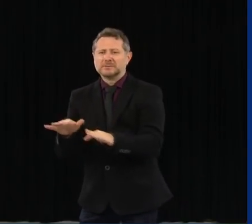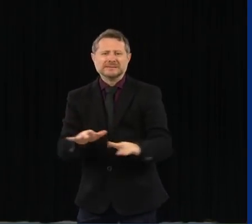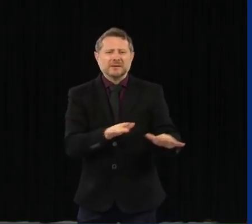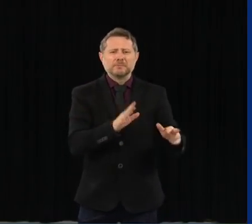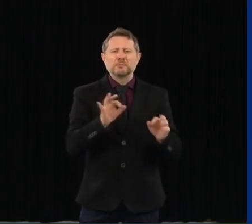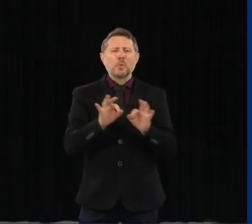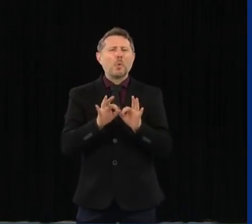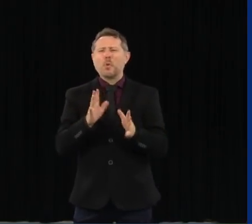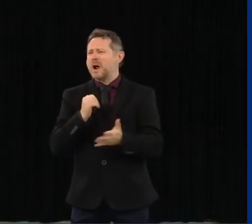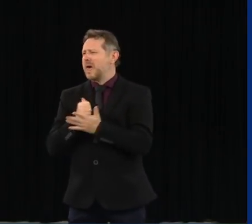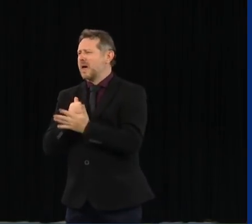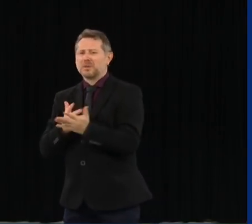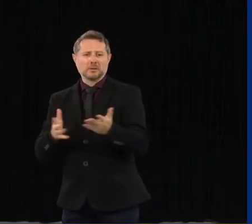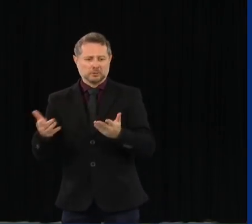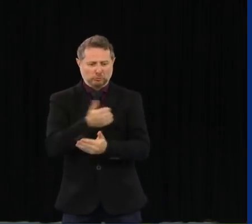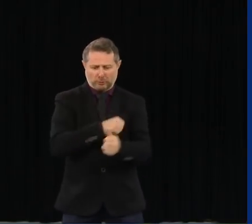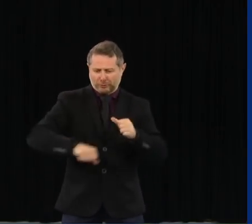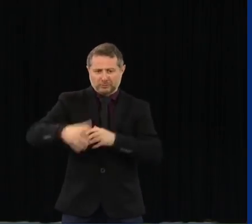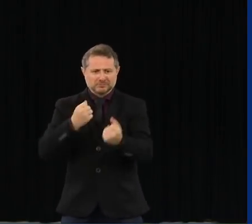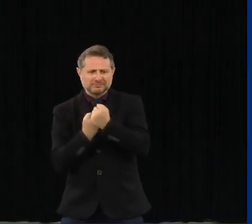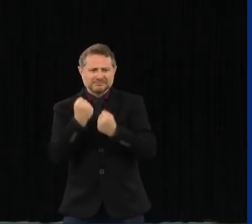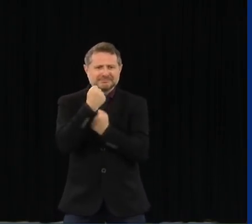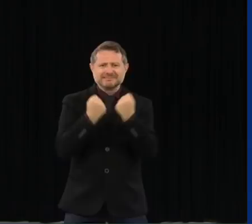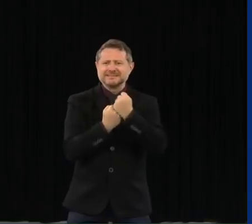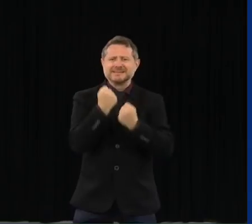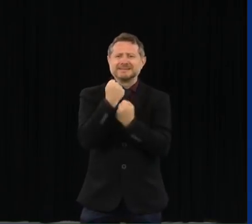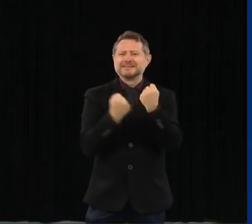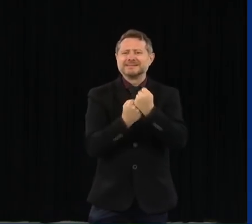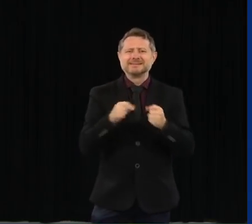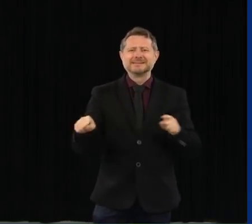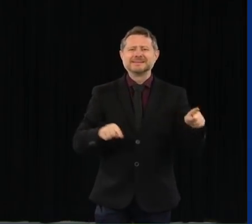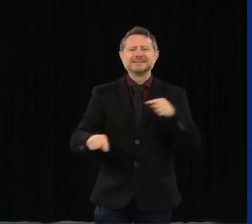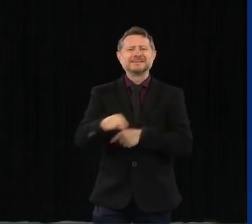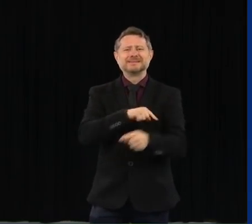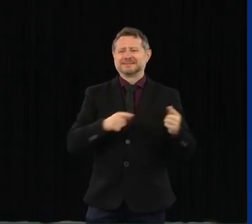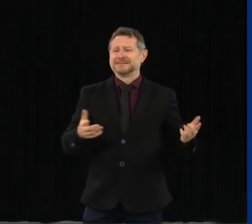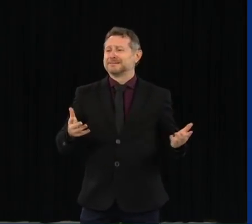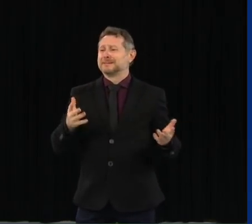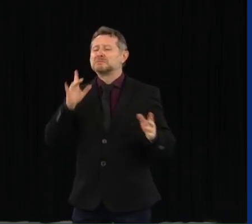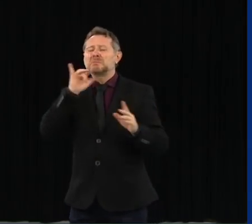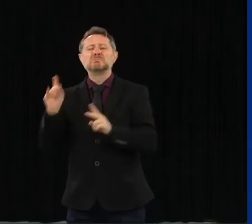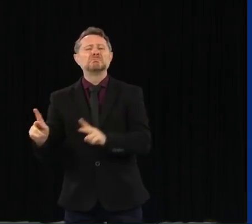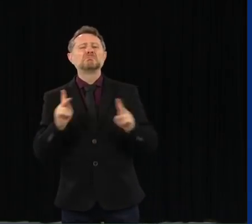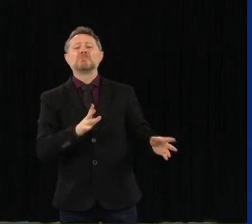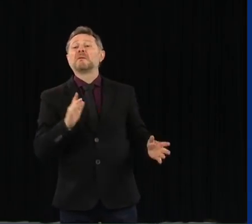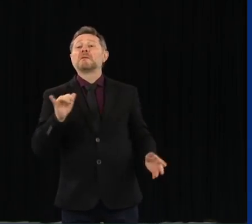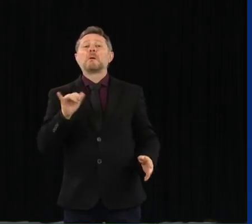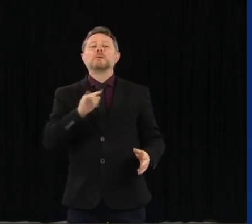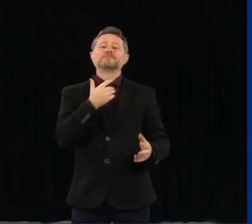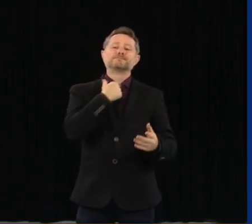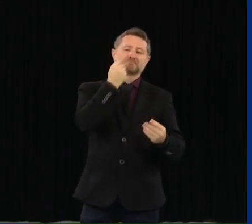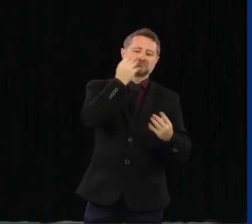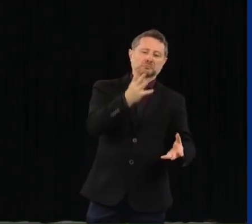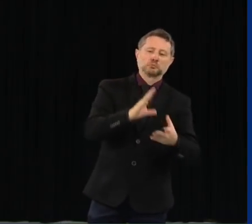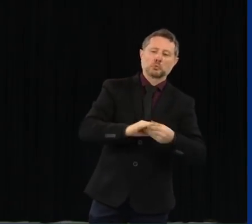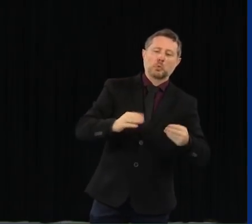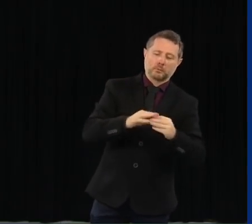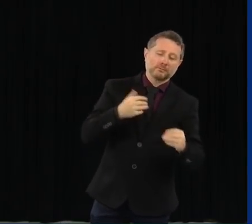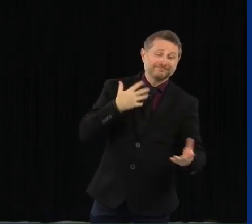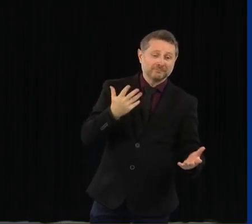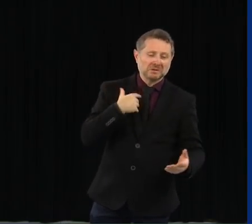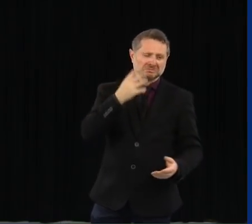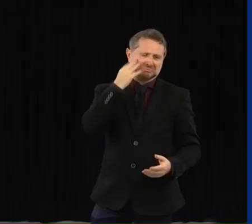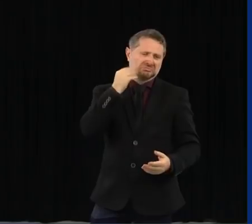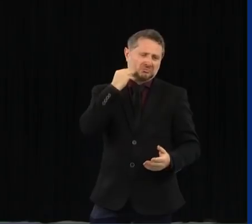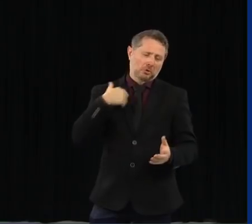as we go along? There is a simple analogy to this. that we live all the time. When we